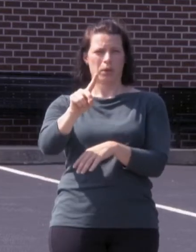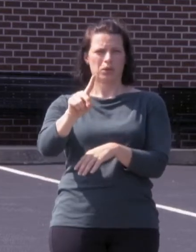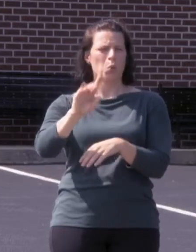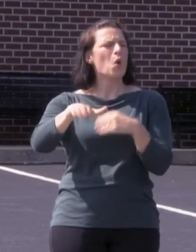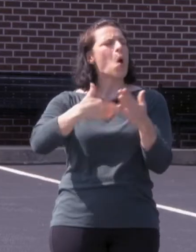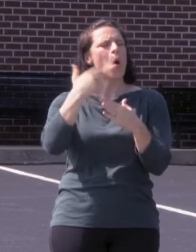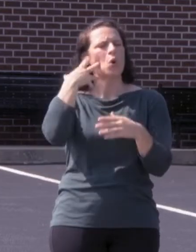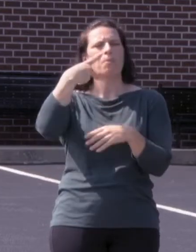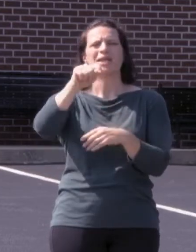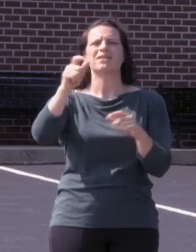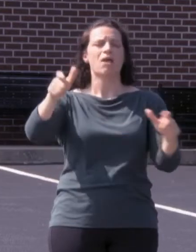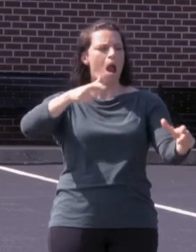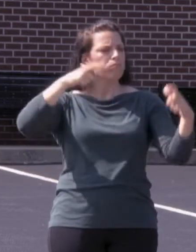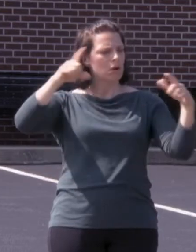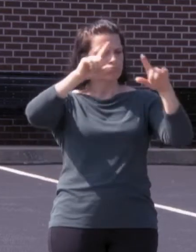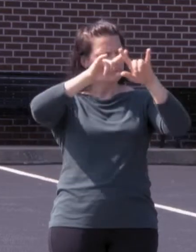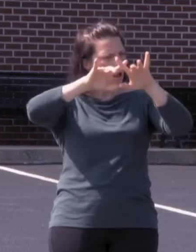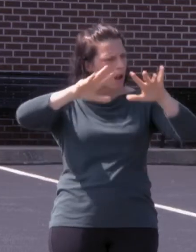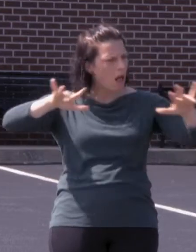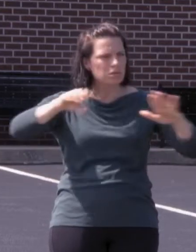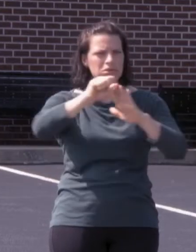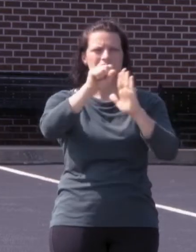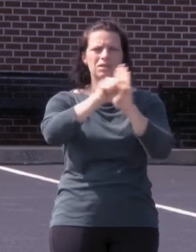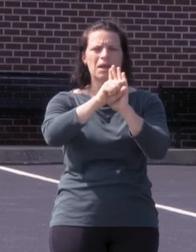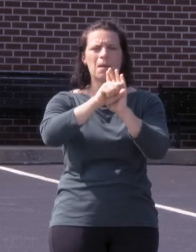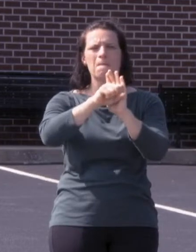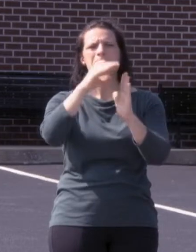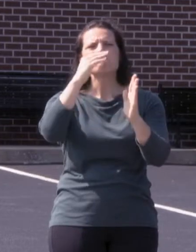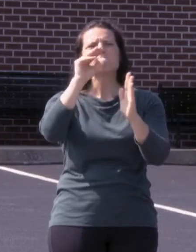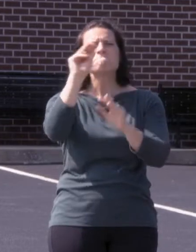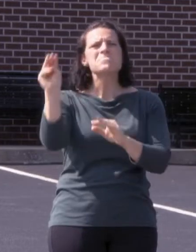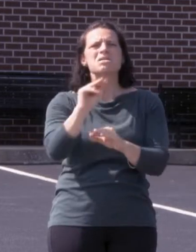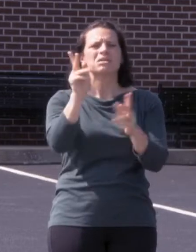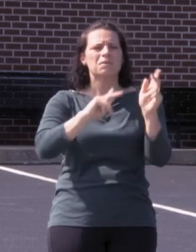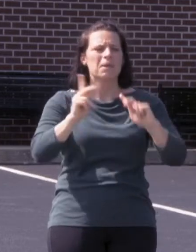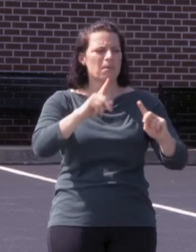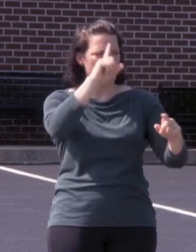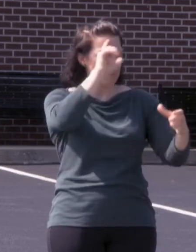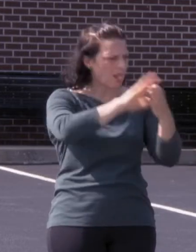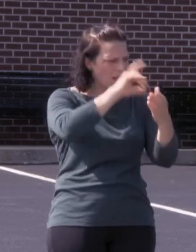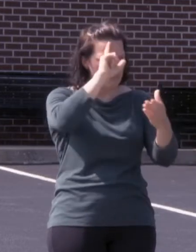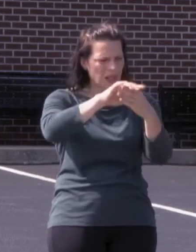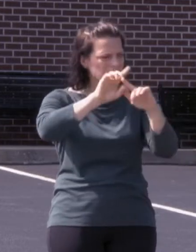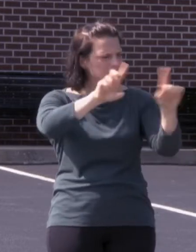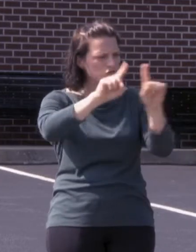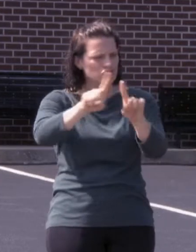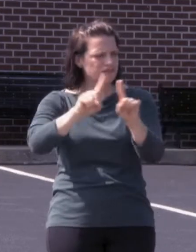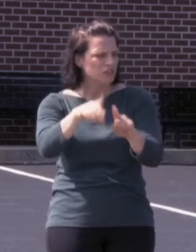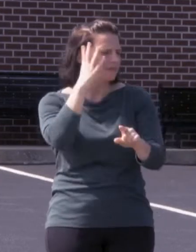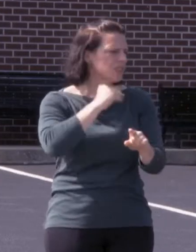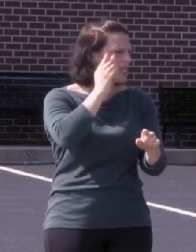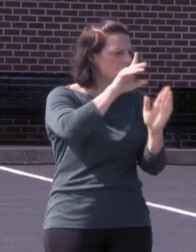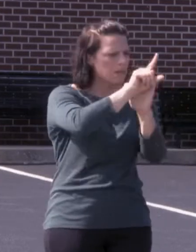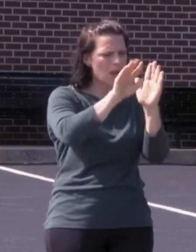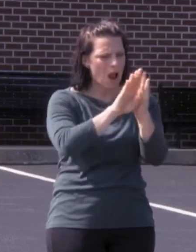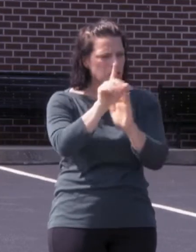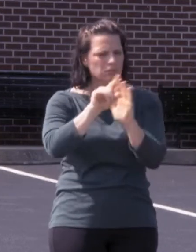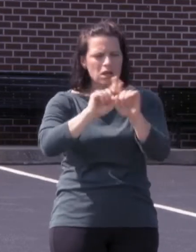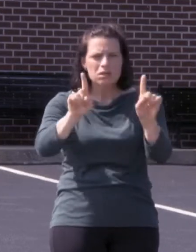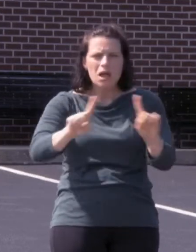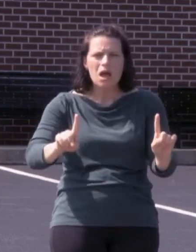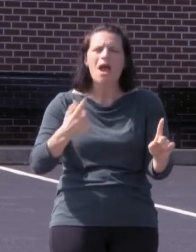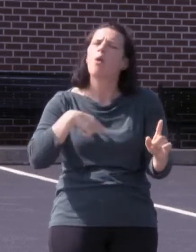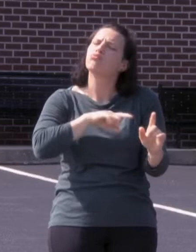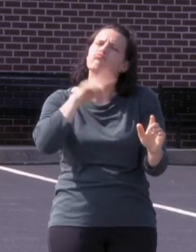a big and diverse state with millions of people with their own beliefs and backgrounds and experiences. And I think we